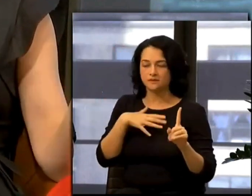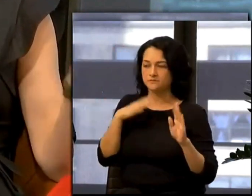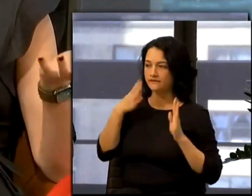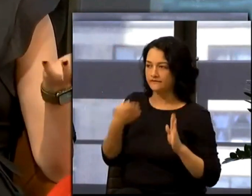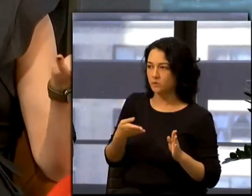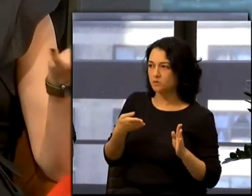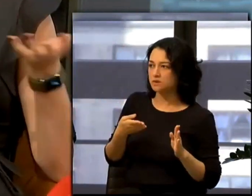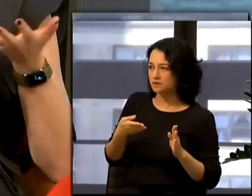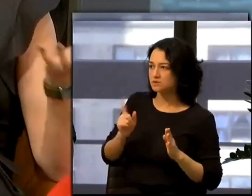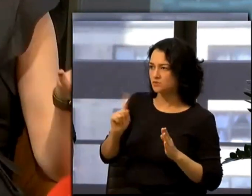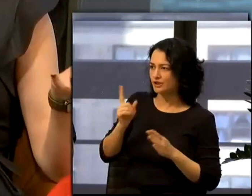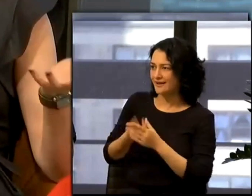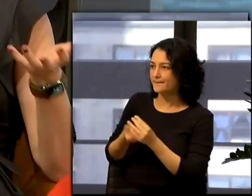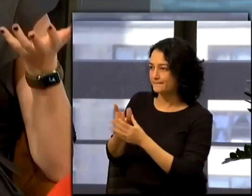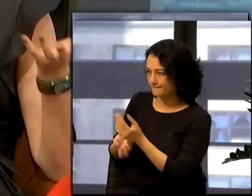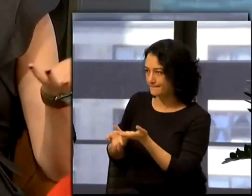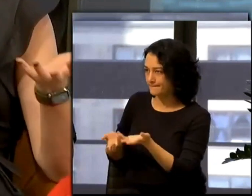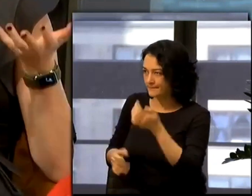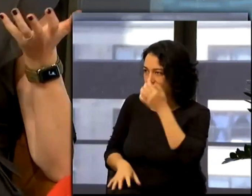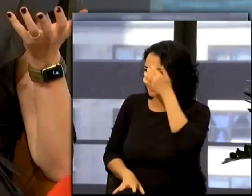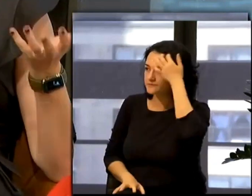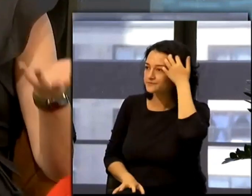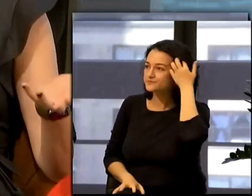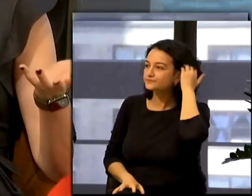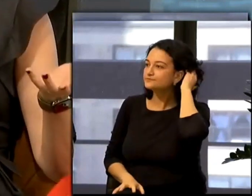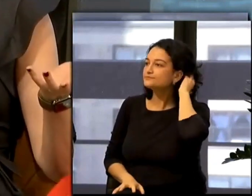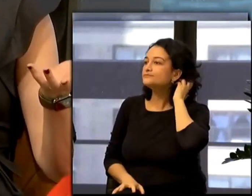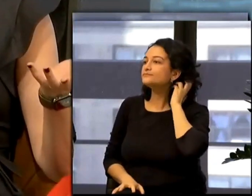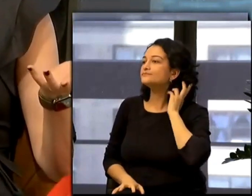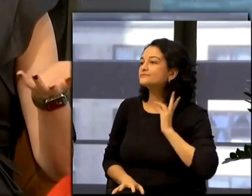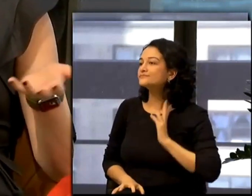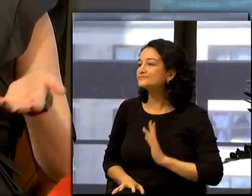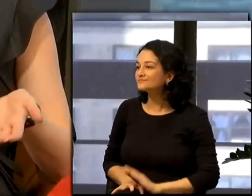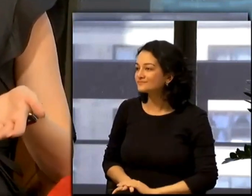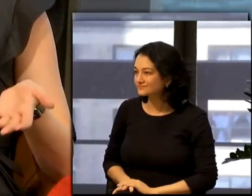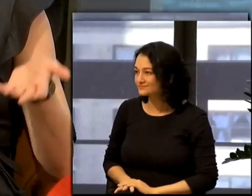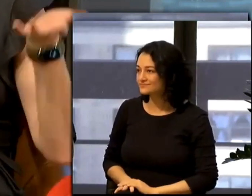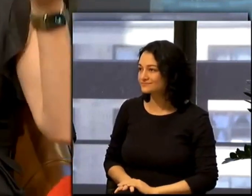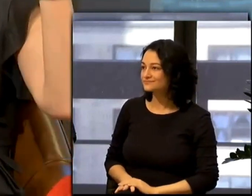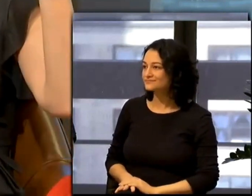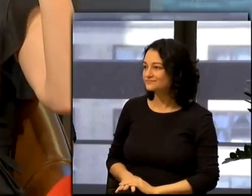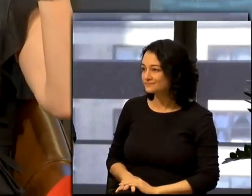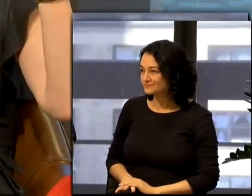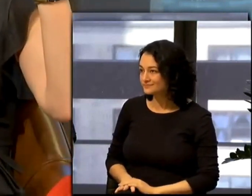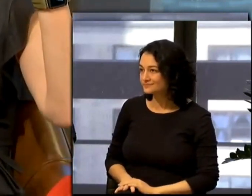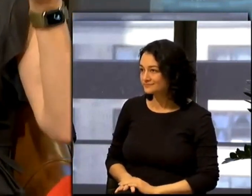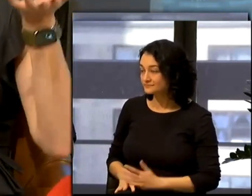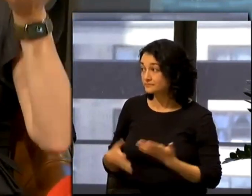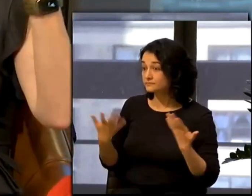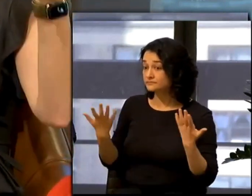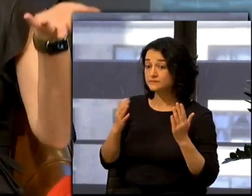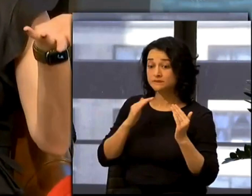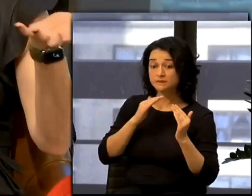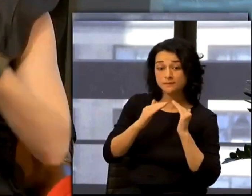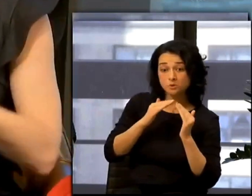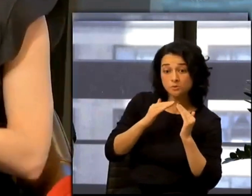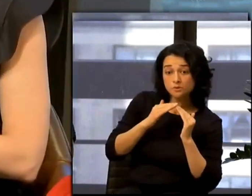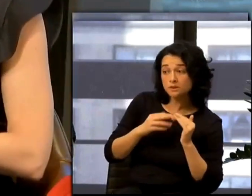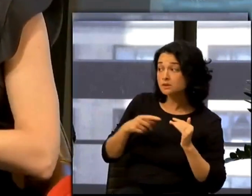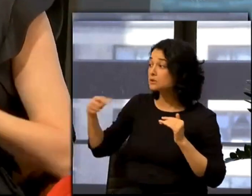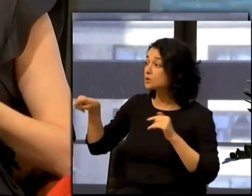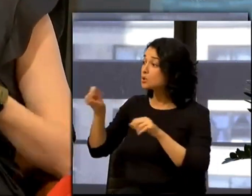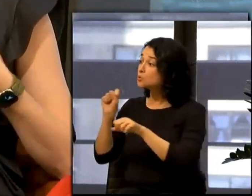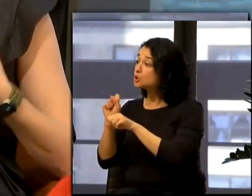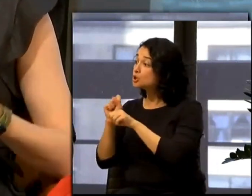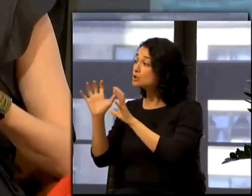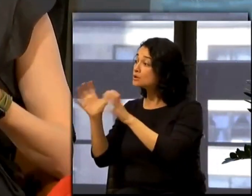don't have. Our communities and workplaces are very segregated. There's also the power differential between our clients and the people they